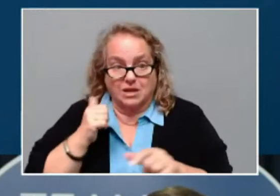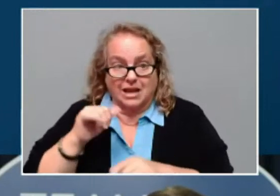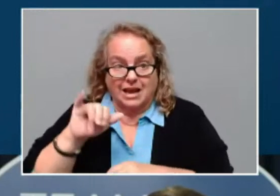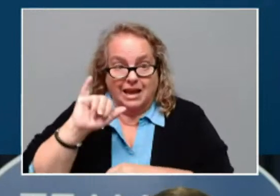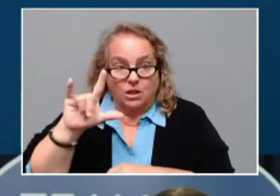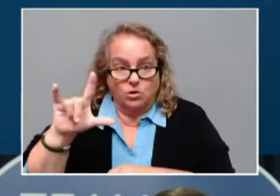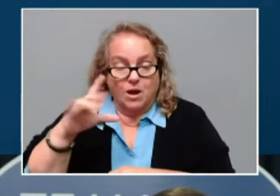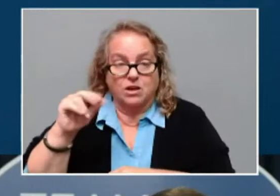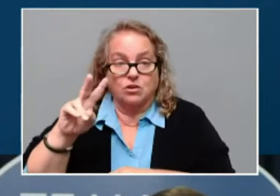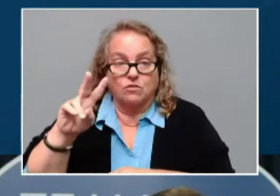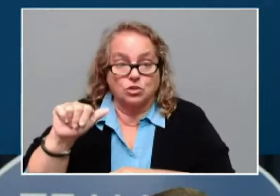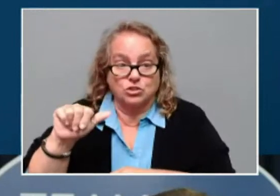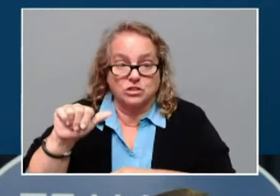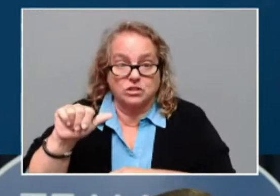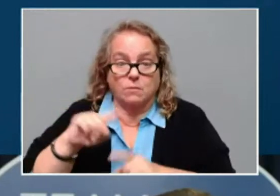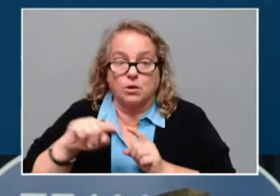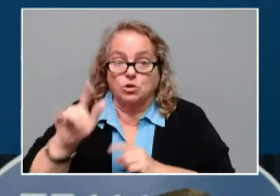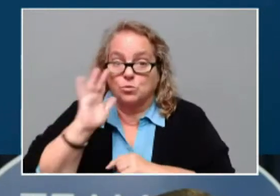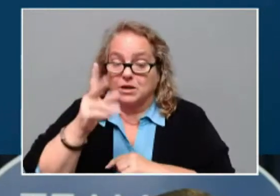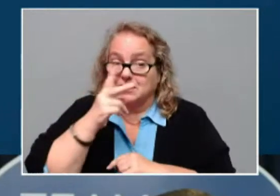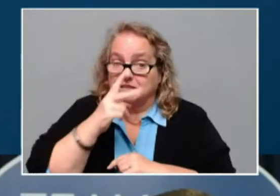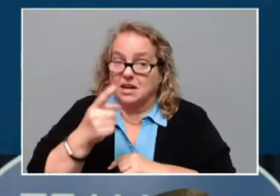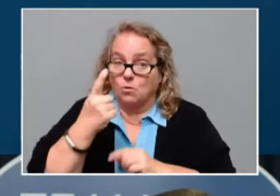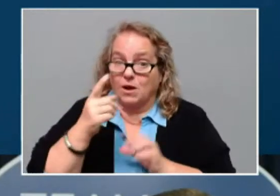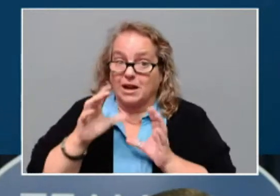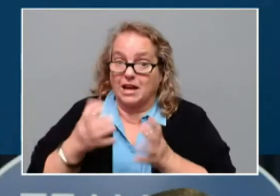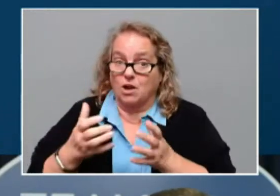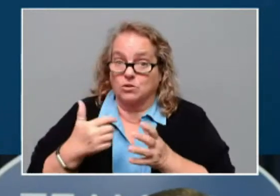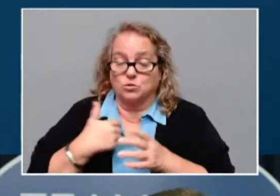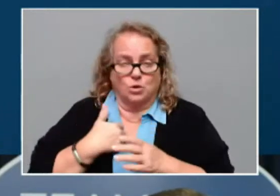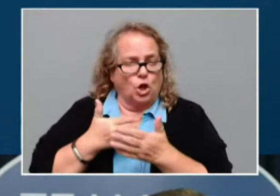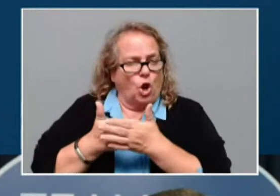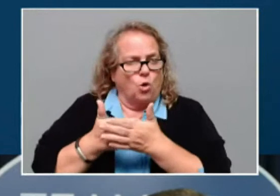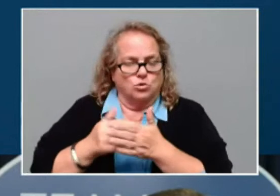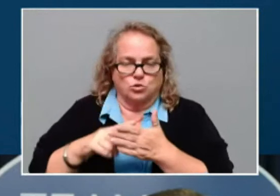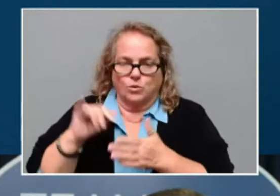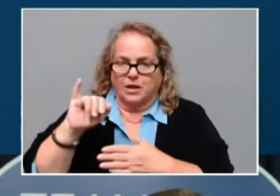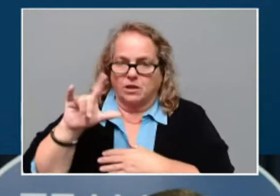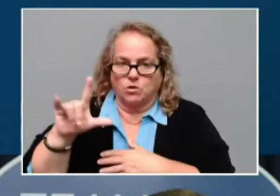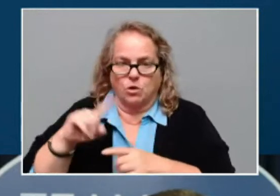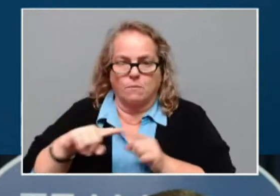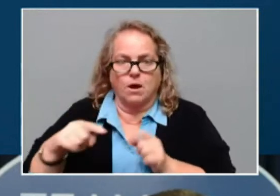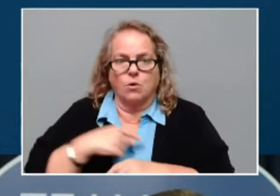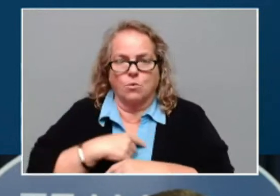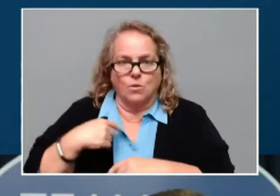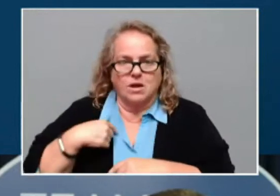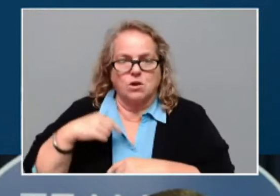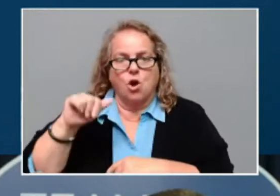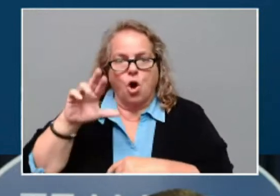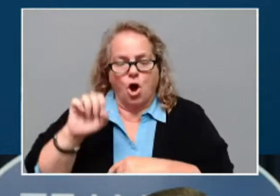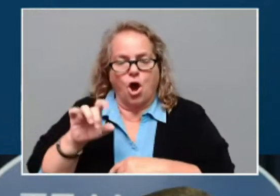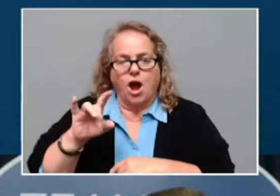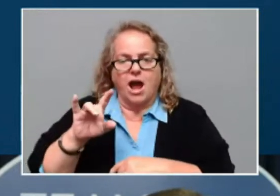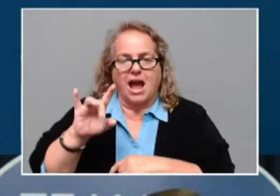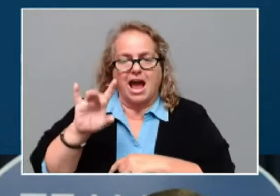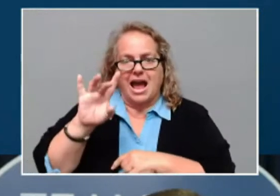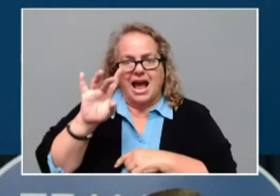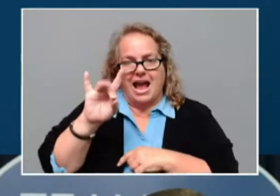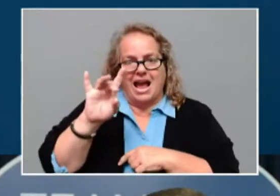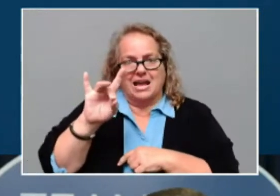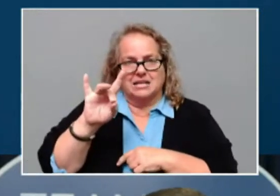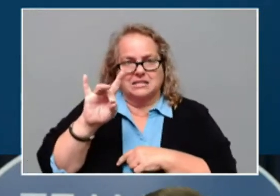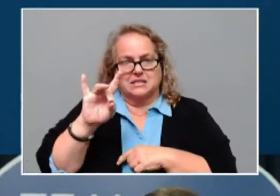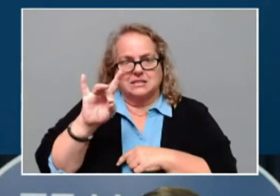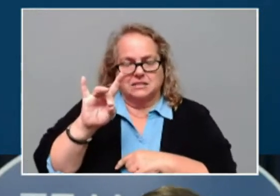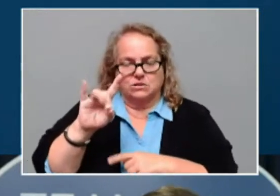you will see there is a category we're real close to Illinois, but we are 8 to 10